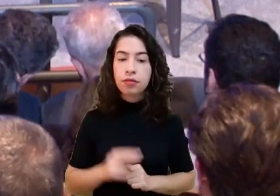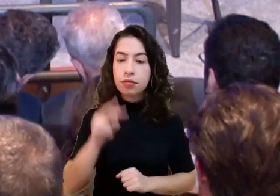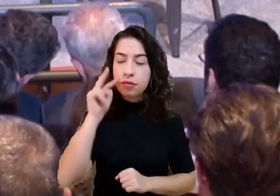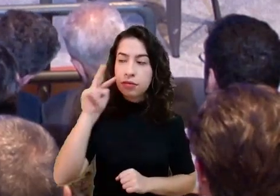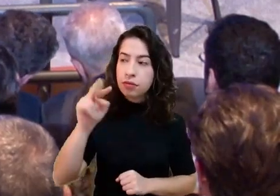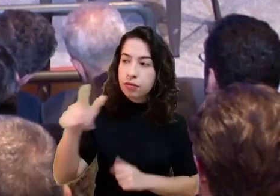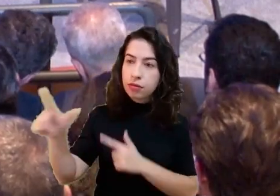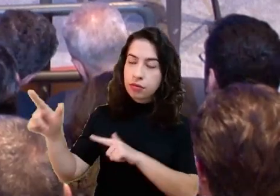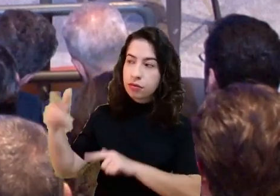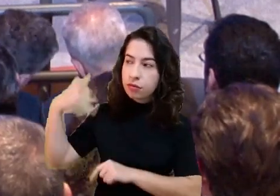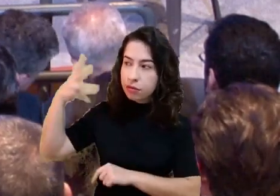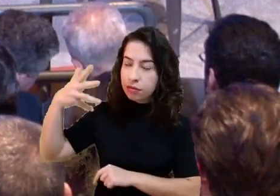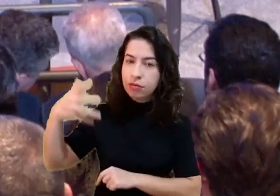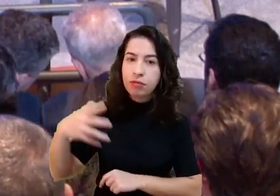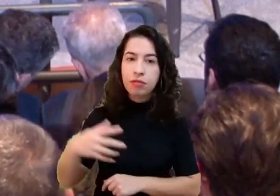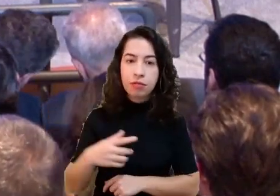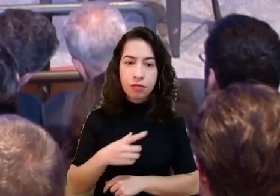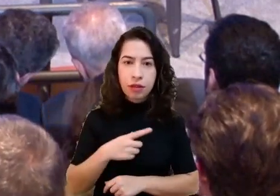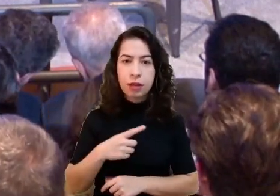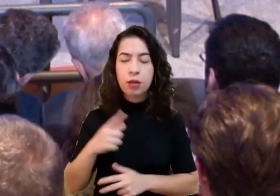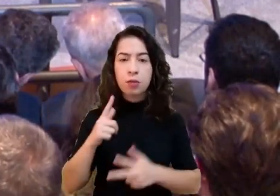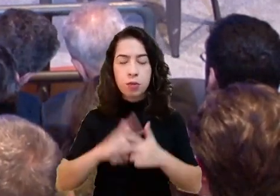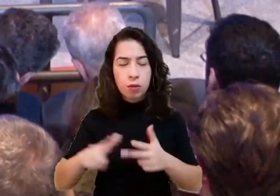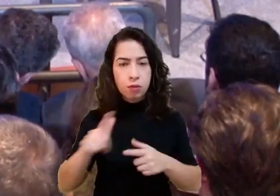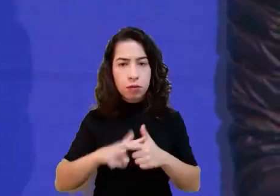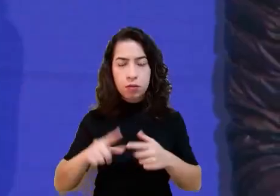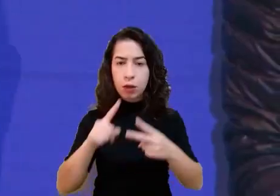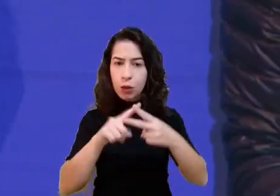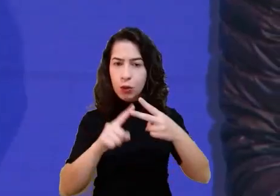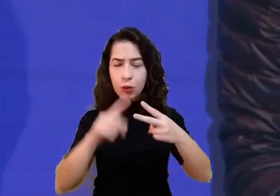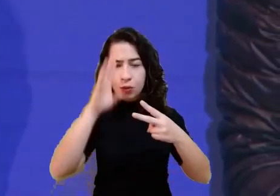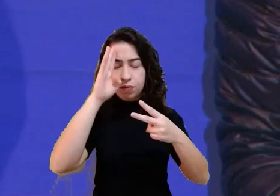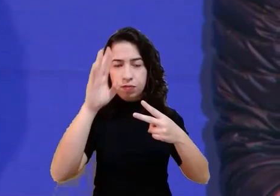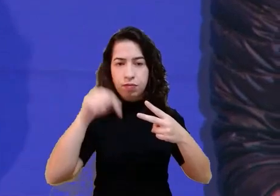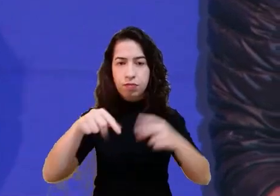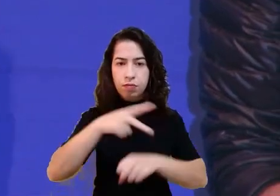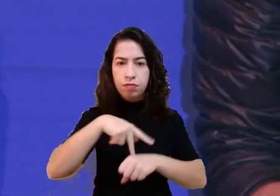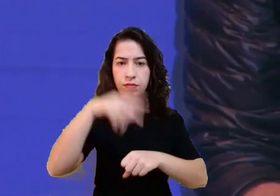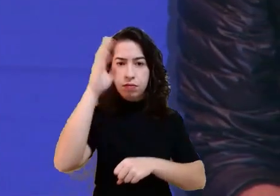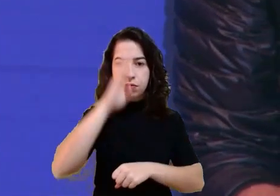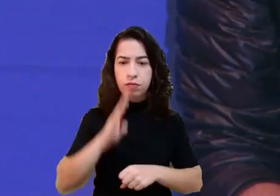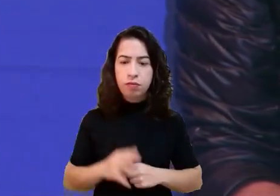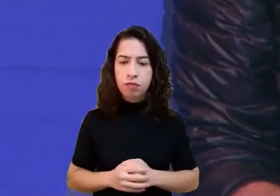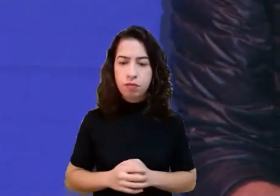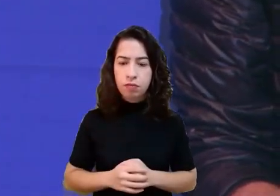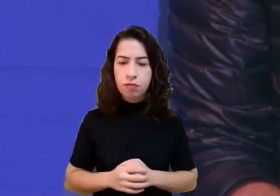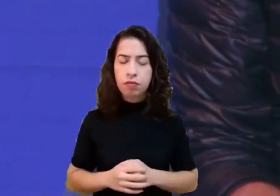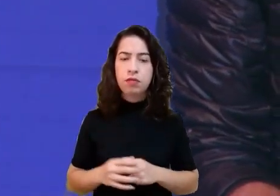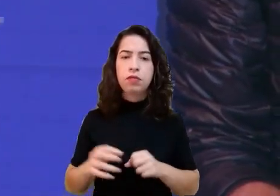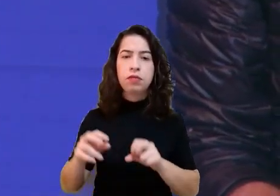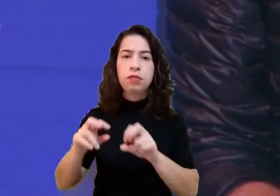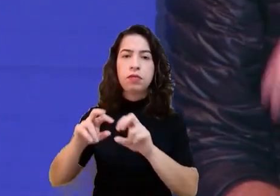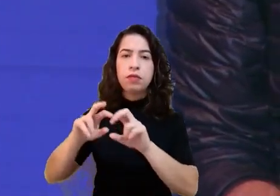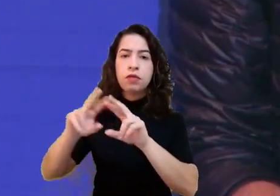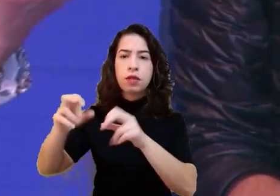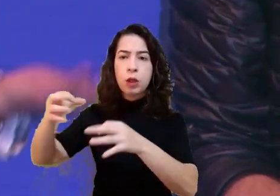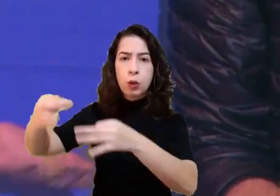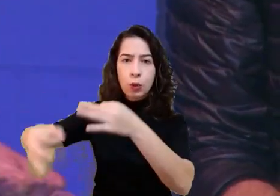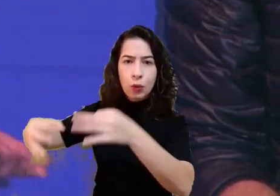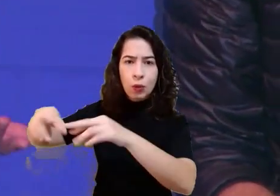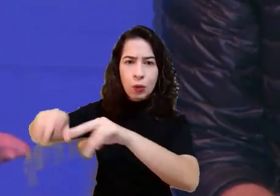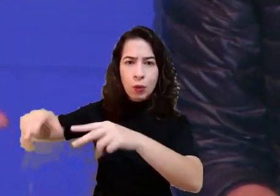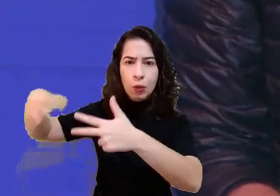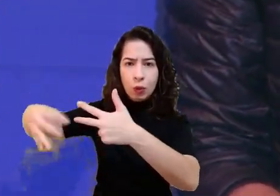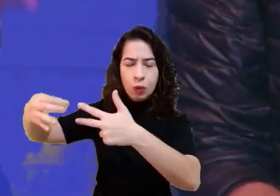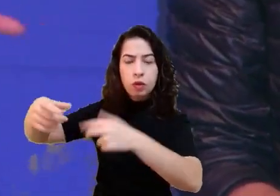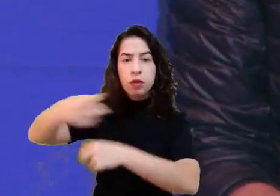Listening to the other speakers, I think that we have two main bottlenecks in Brazil, is the legal ecosystem. I think that